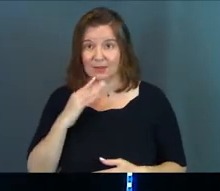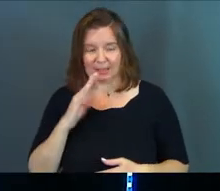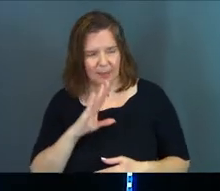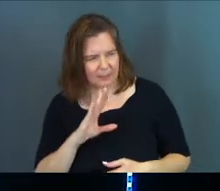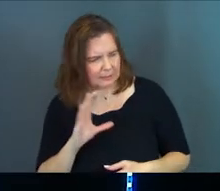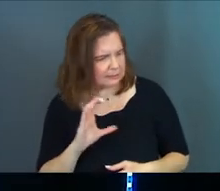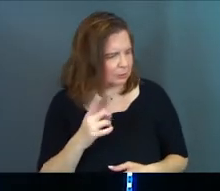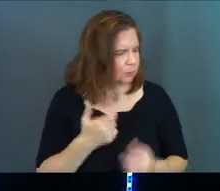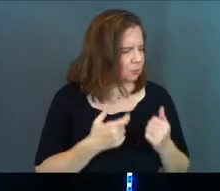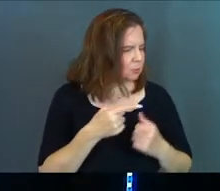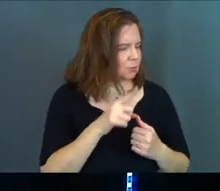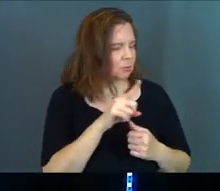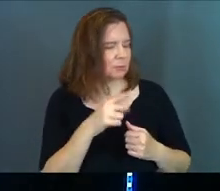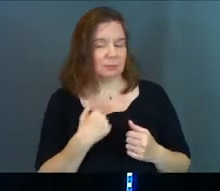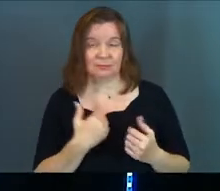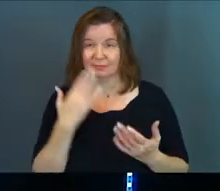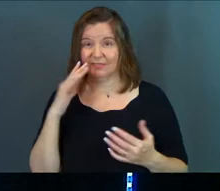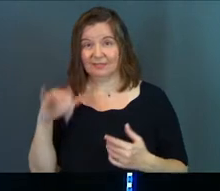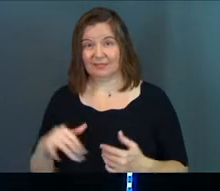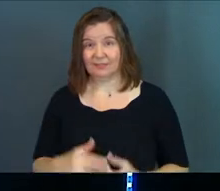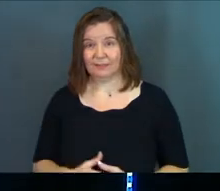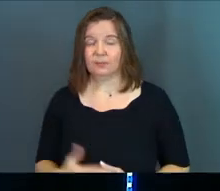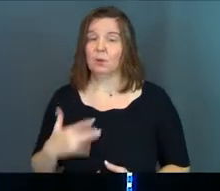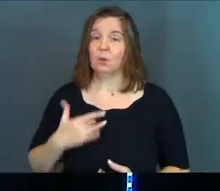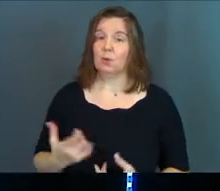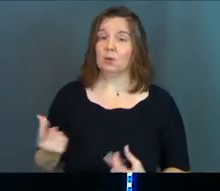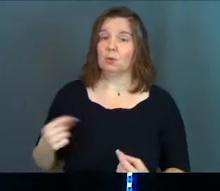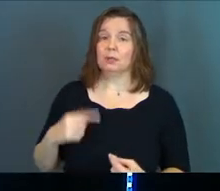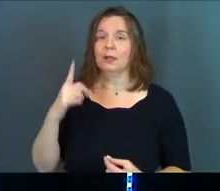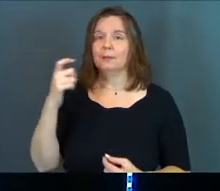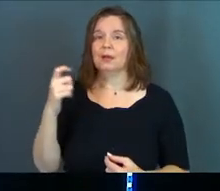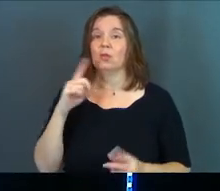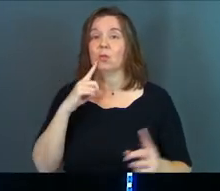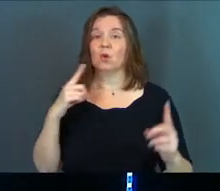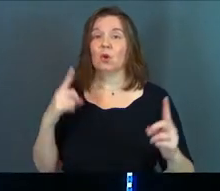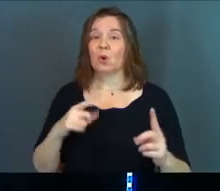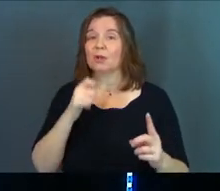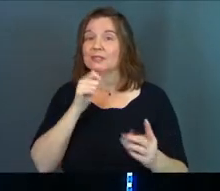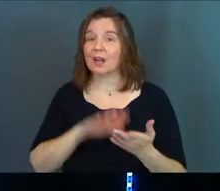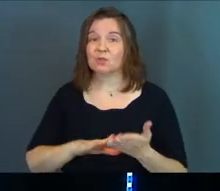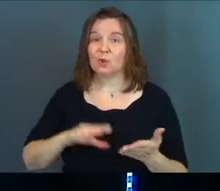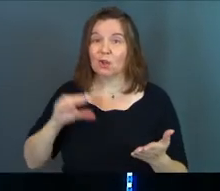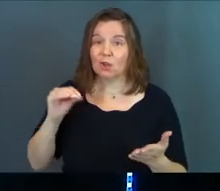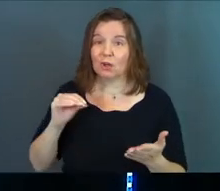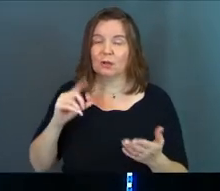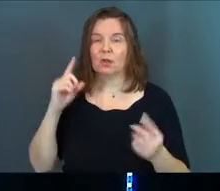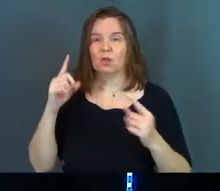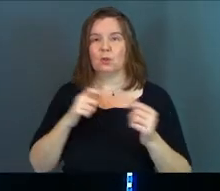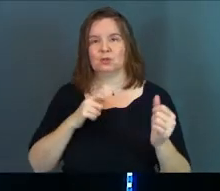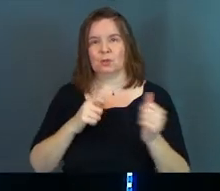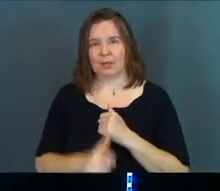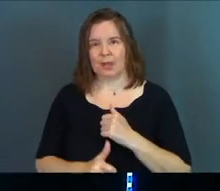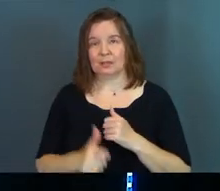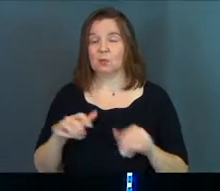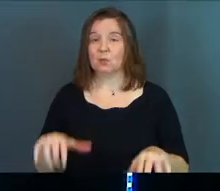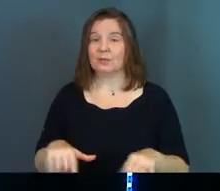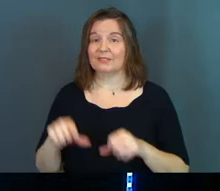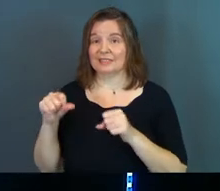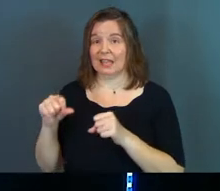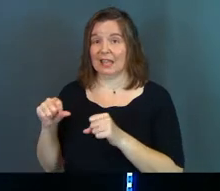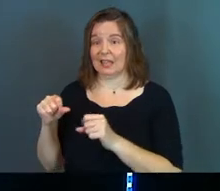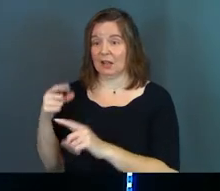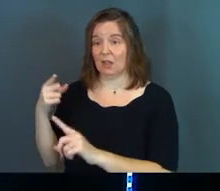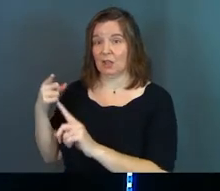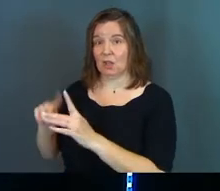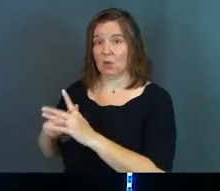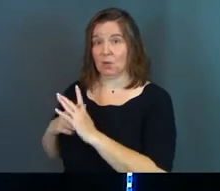that a B? I don't know. Yeah. Come on. We do these things because, again, the goal is not to learn. The goal is to pass. We've taken